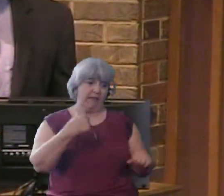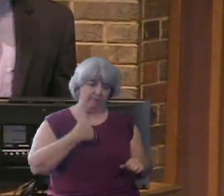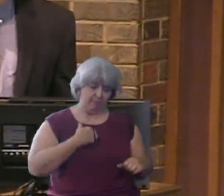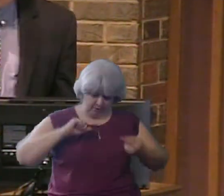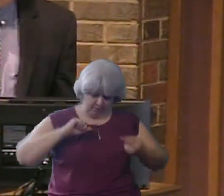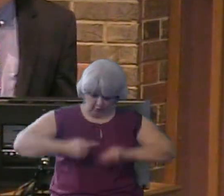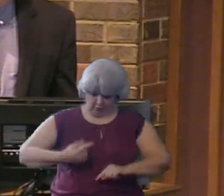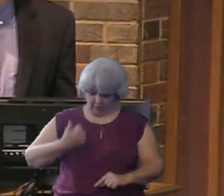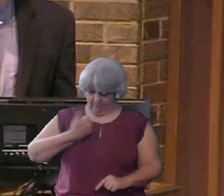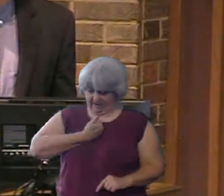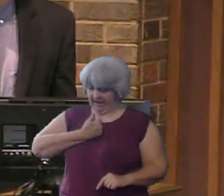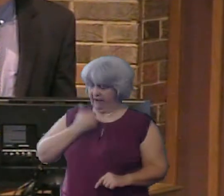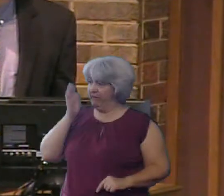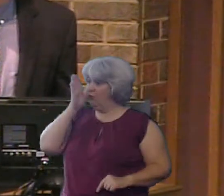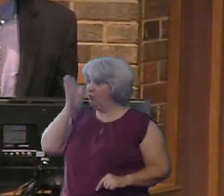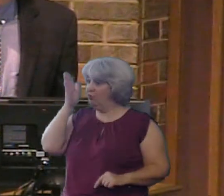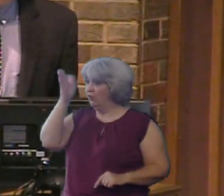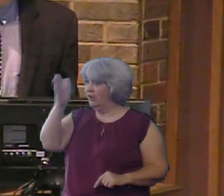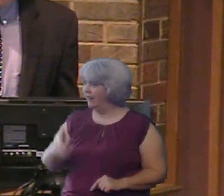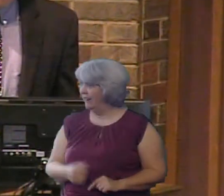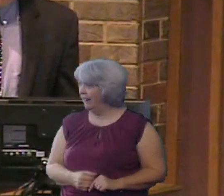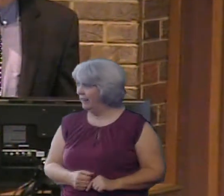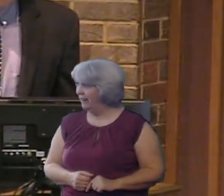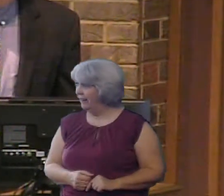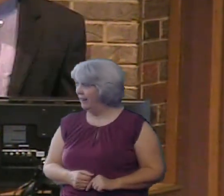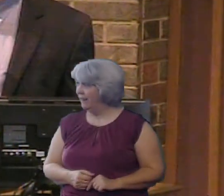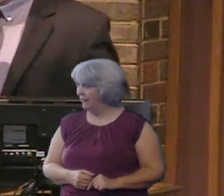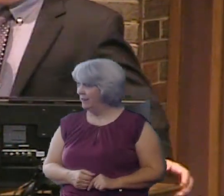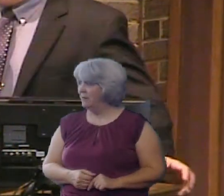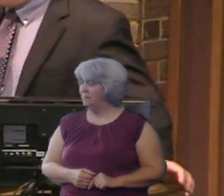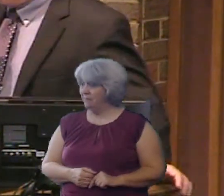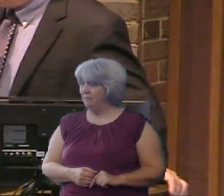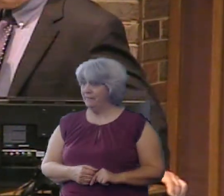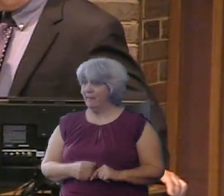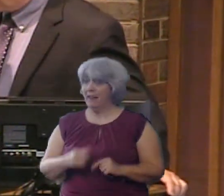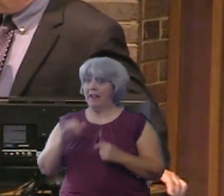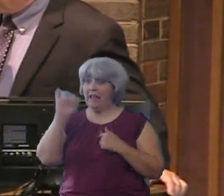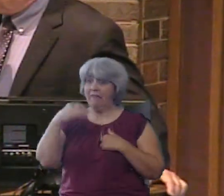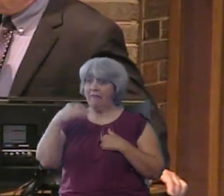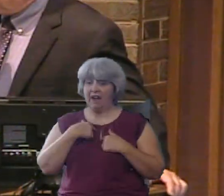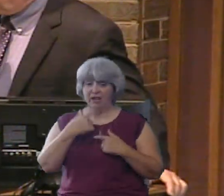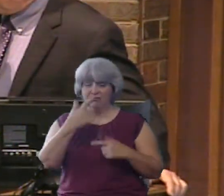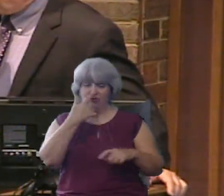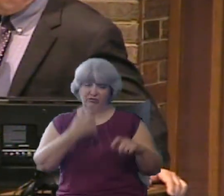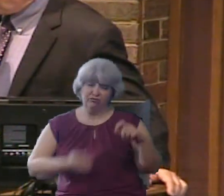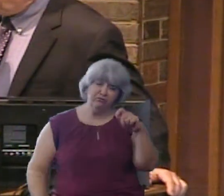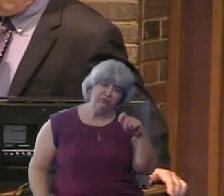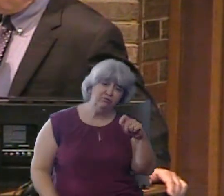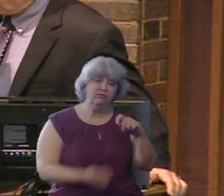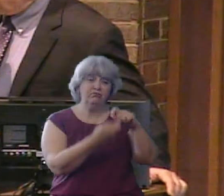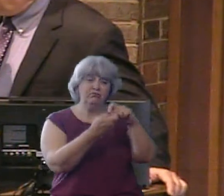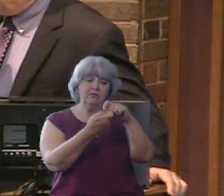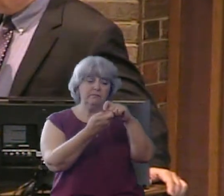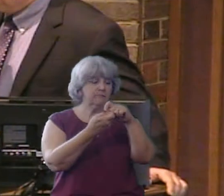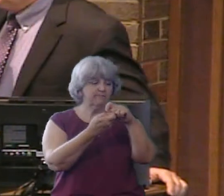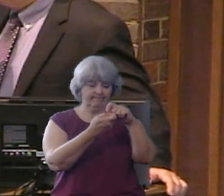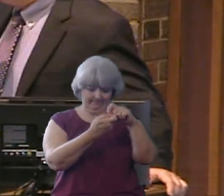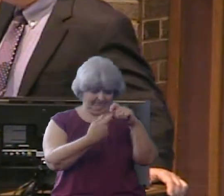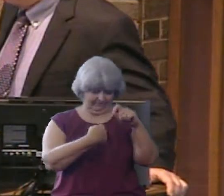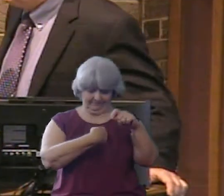have saved me from bringing vengeance, because vengeance belongs to the